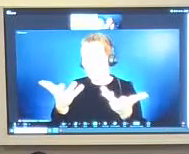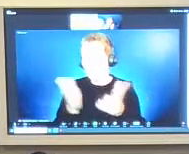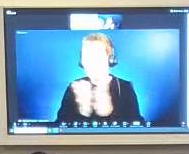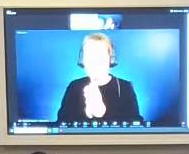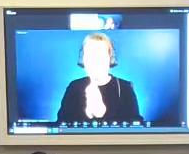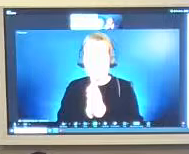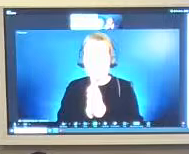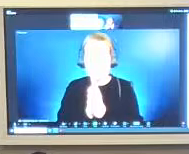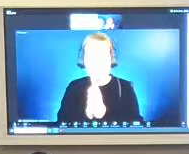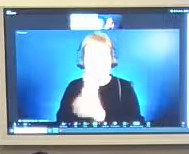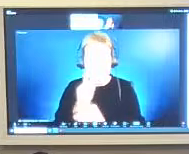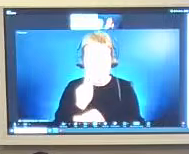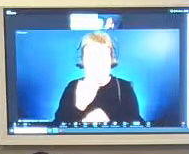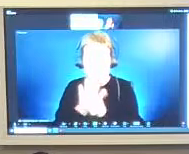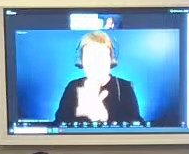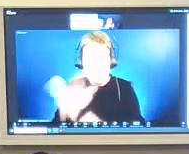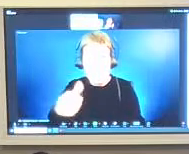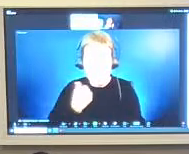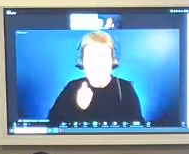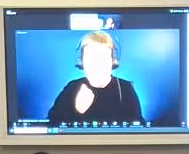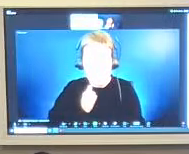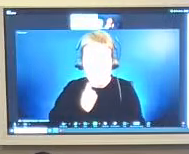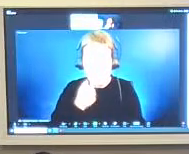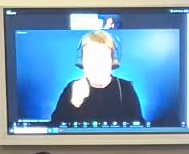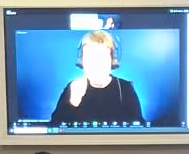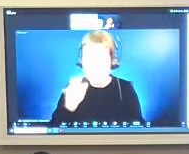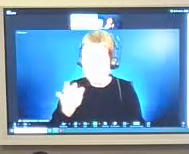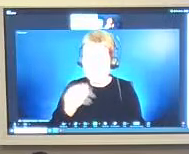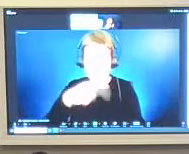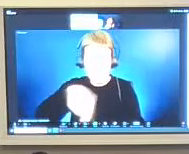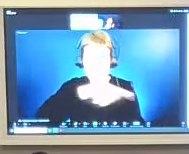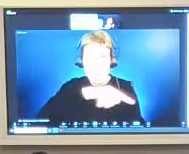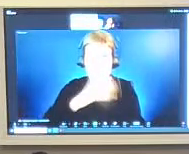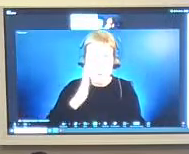commit to that if that's something the commission would find beneficial.